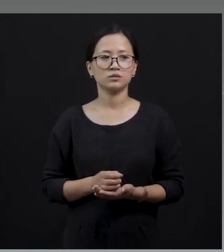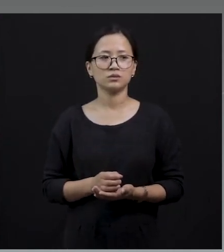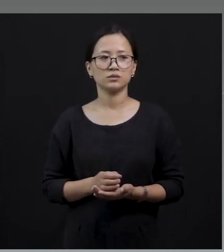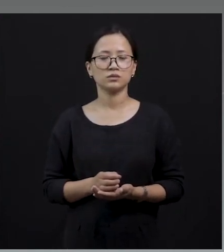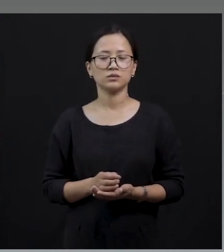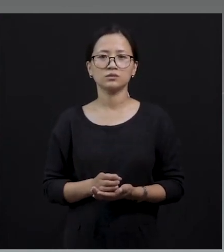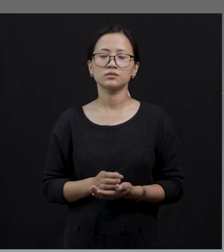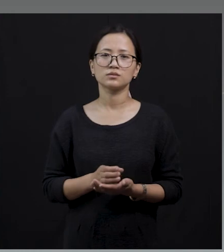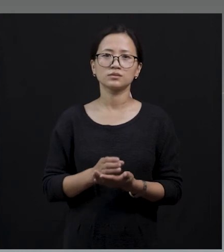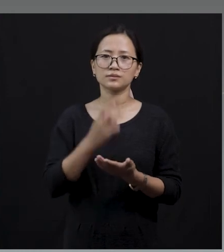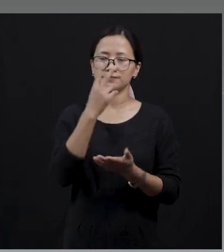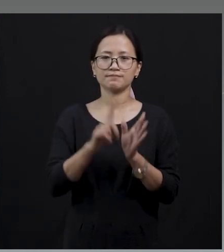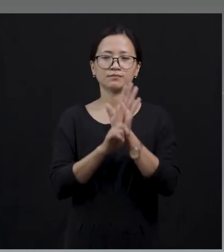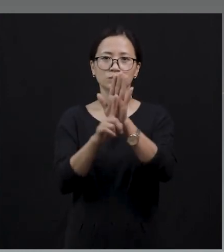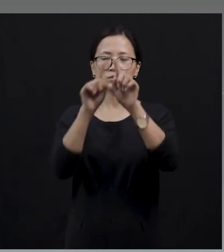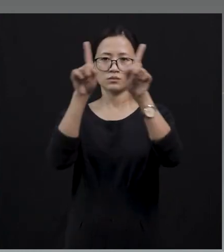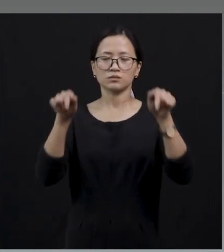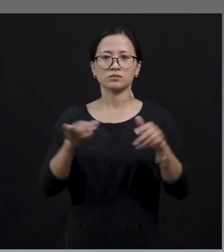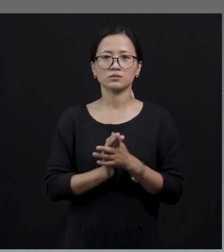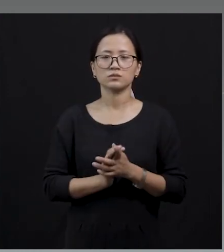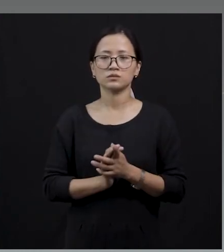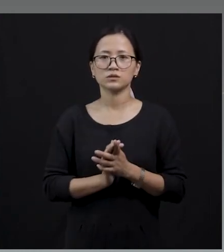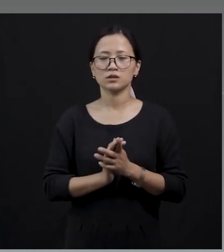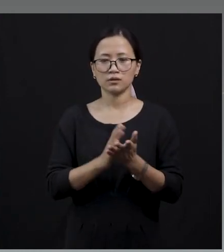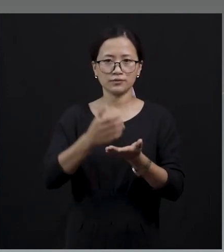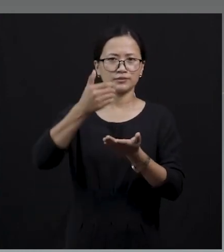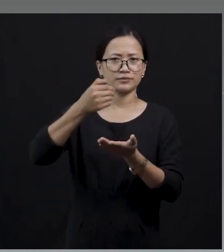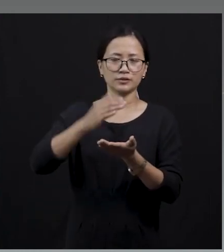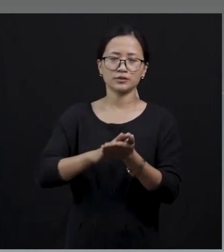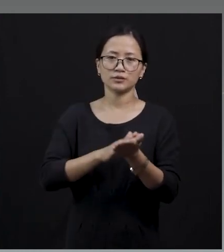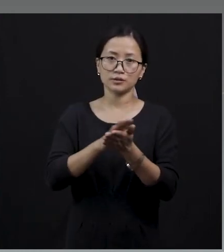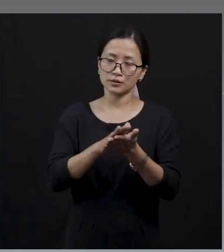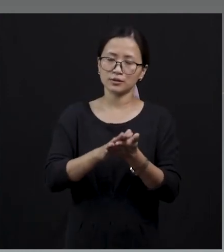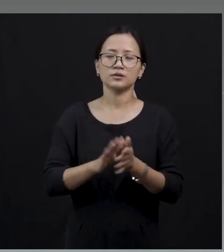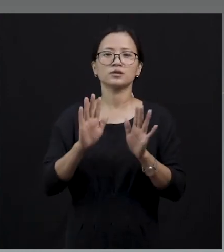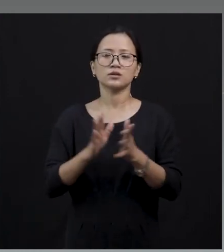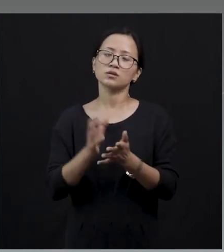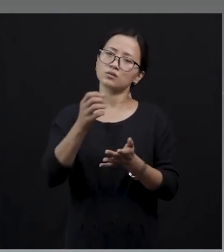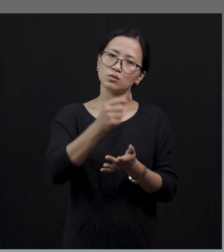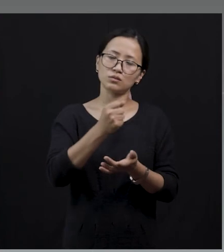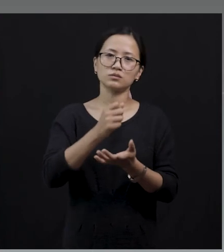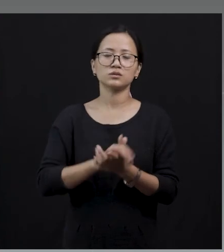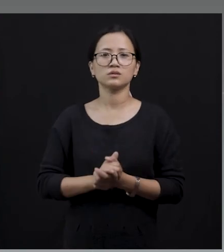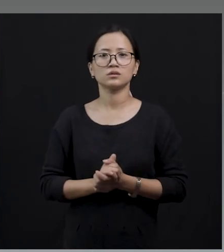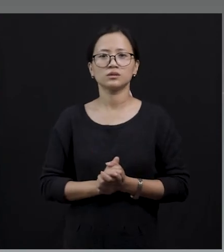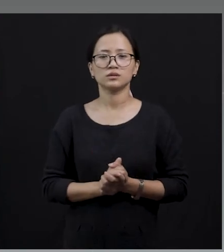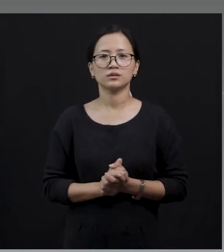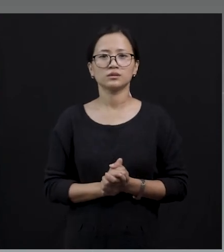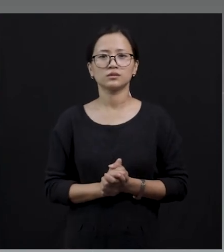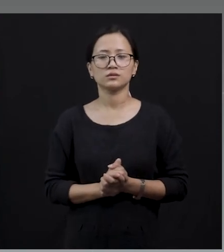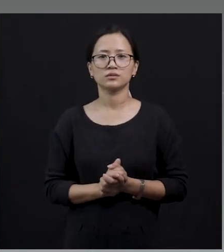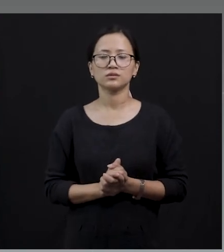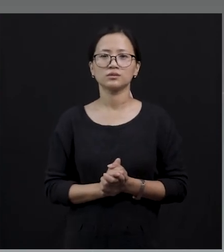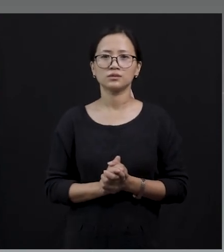for example, this bottle, the amount of sanitizer that it can hold, the hand sanitizer it can hold,